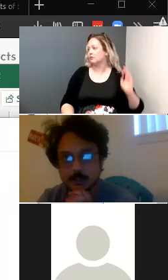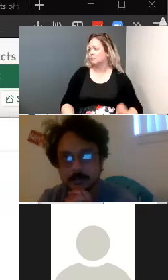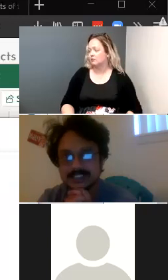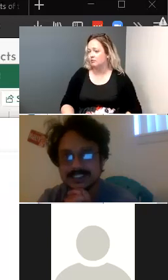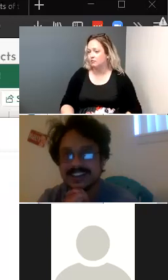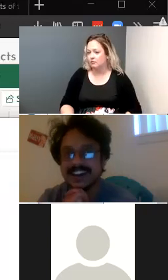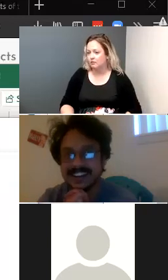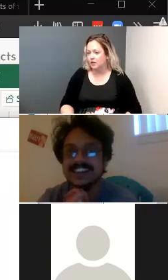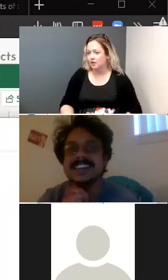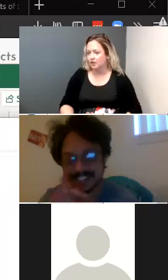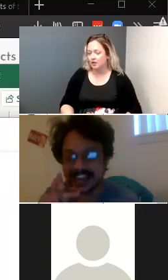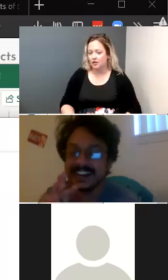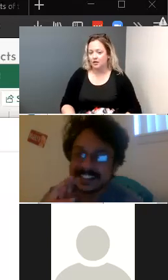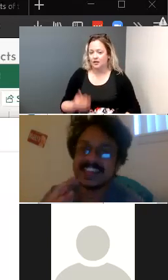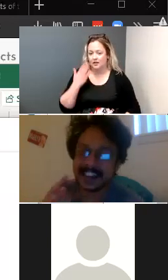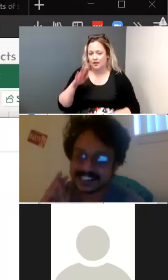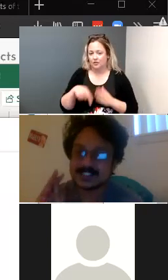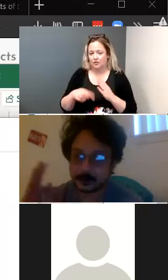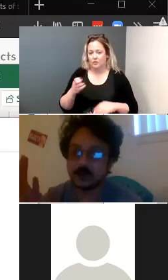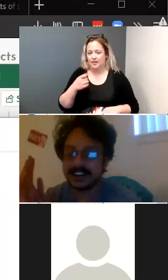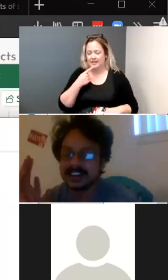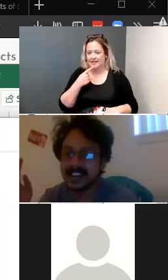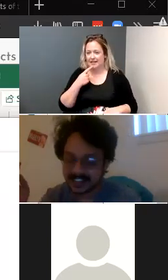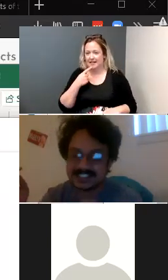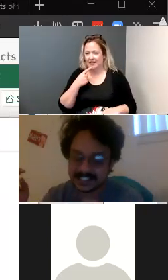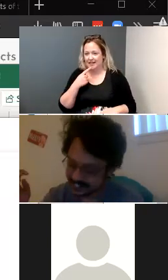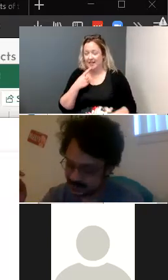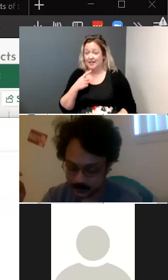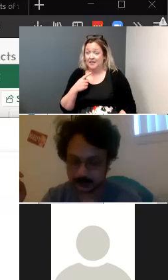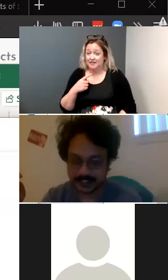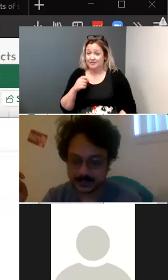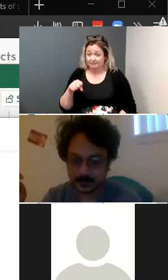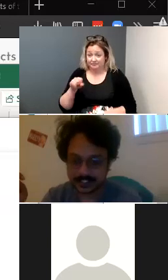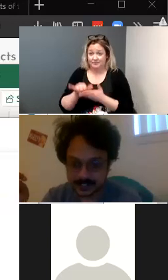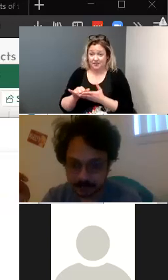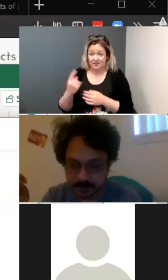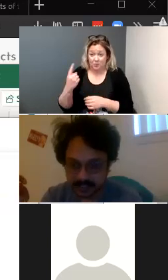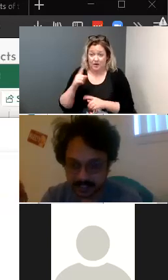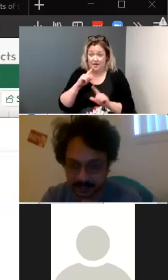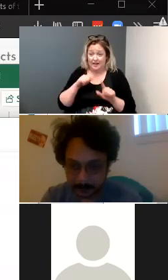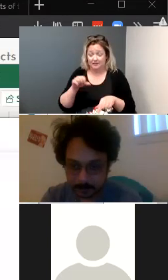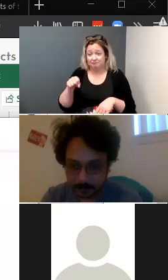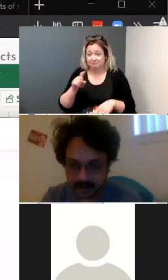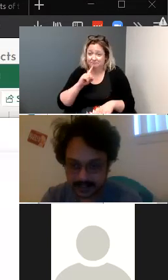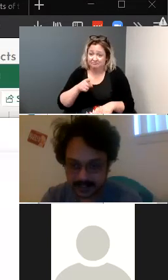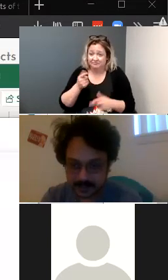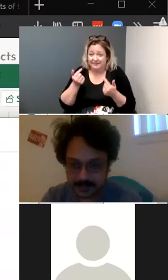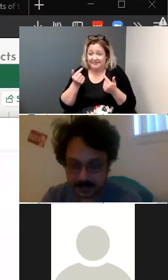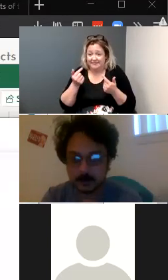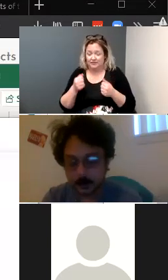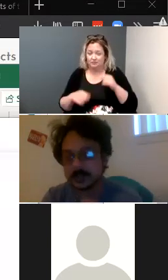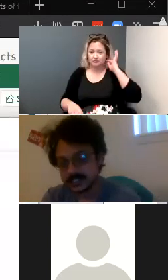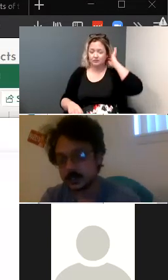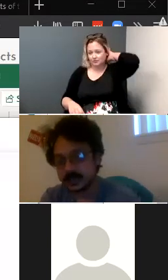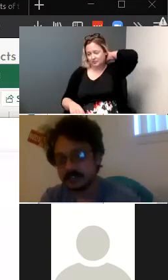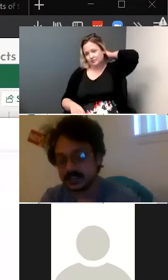Sorting a two-dimensional array. Yes, that is one answer. Yes, sure, that is one answer. Matt,